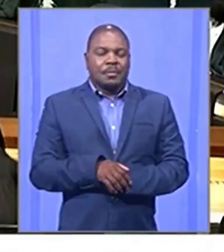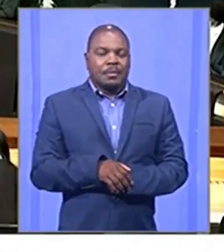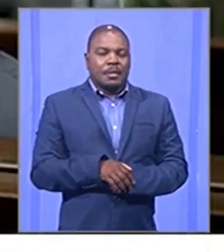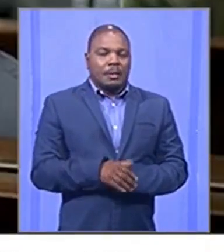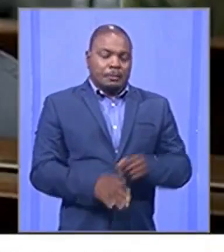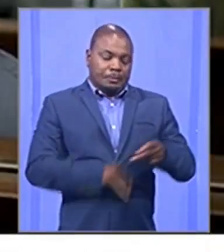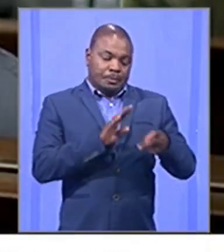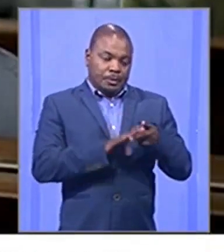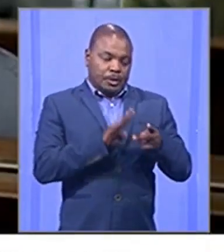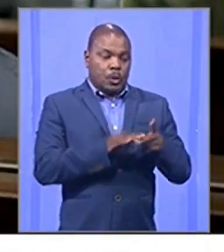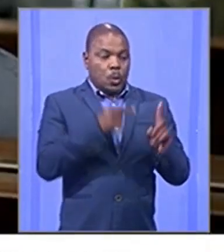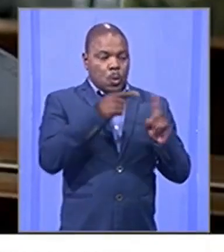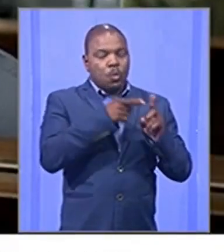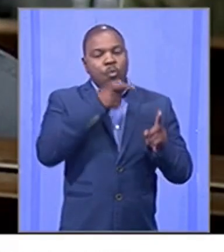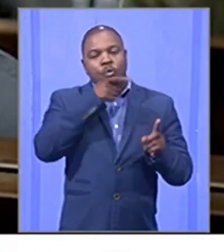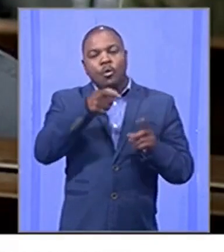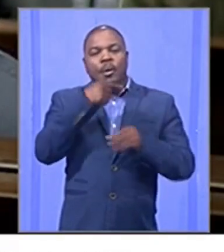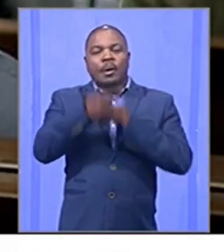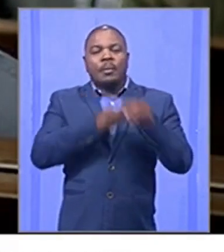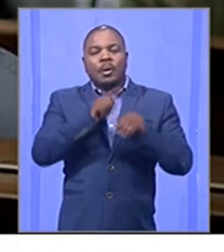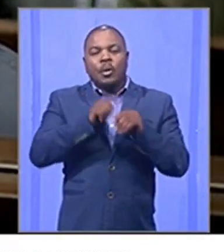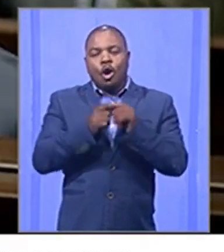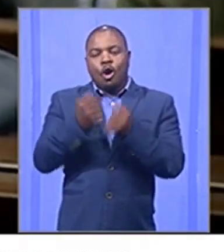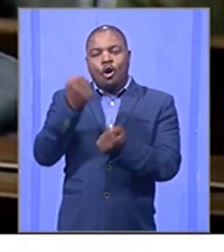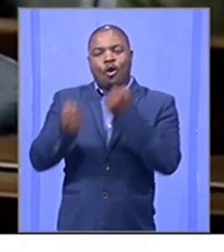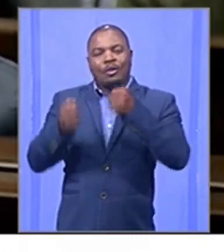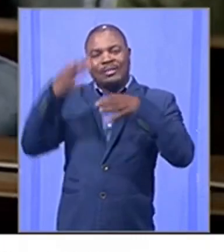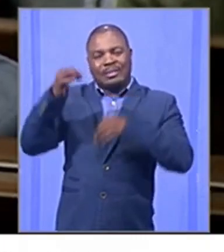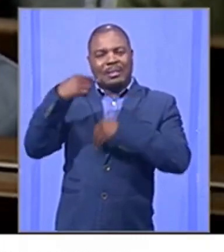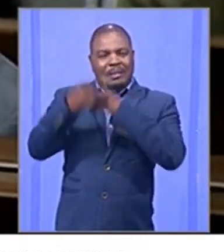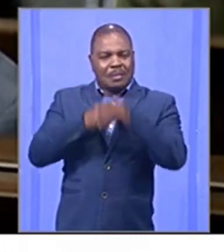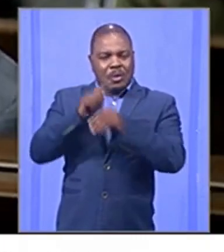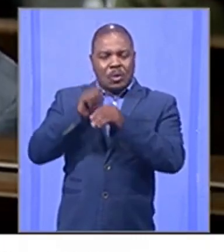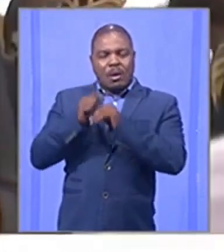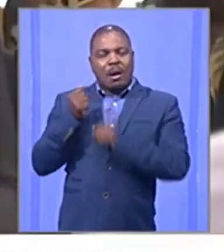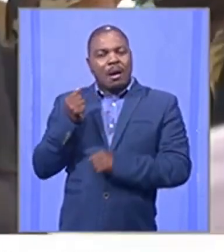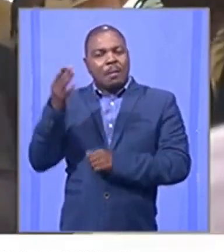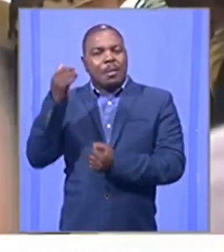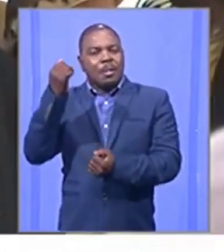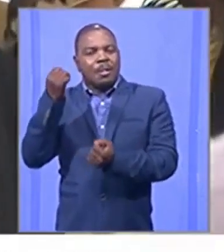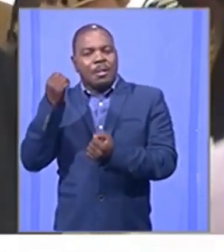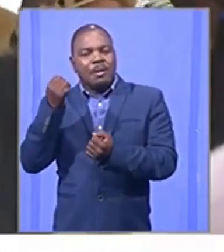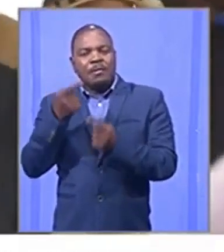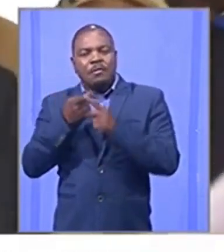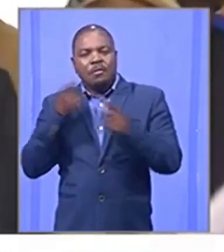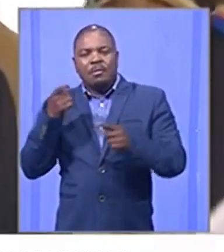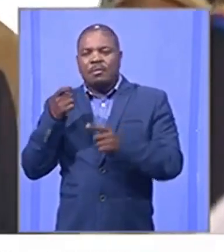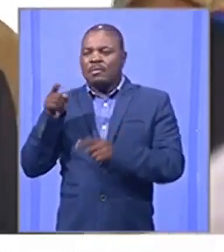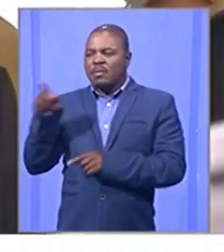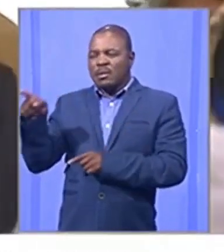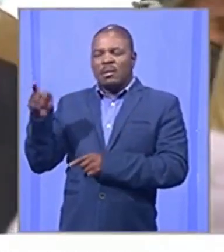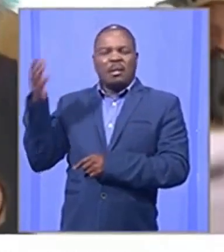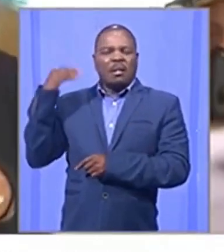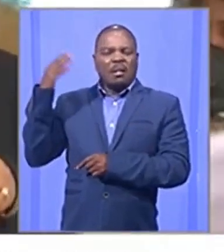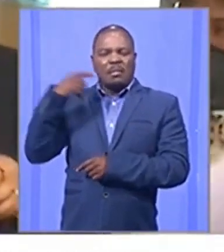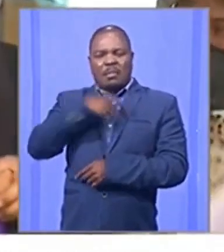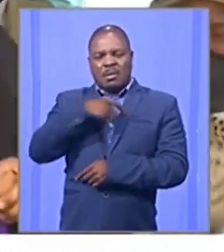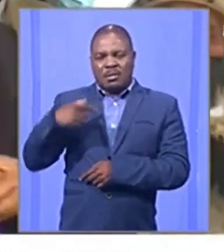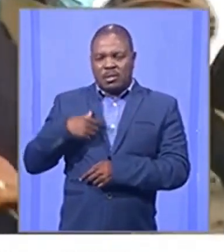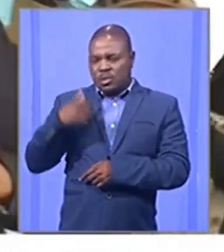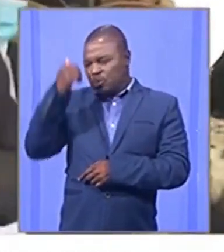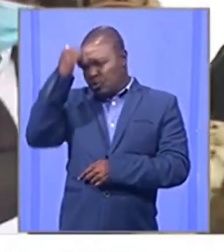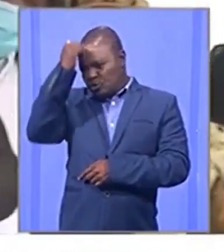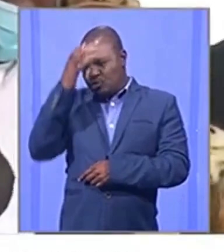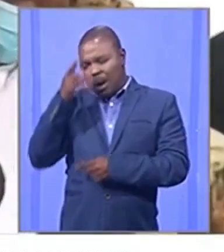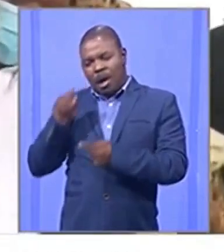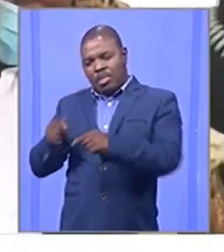malebana le katlholo ya kgotlatshekelo eno mo kgetseng ya boikuelo jo bo malebana le golwa ga mopresidente wa maloba Jacob